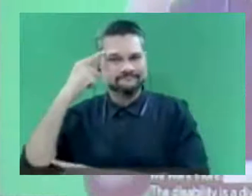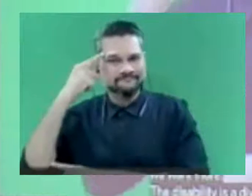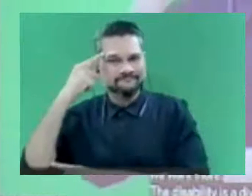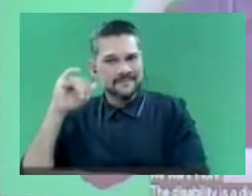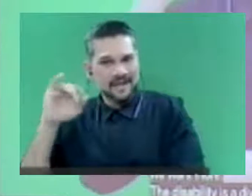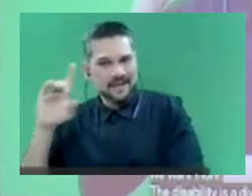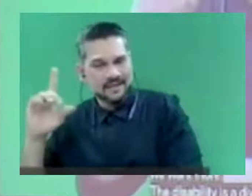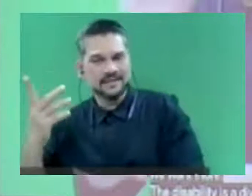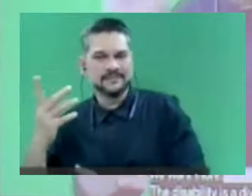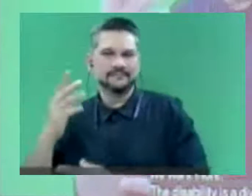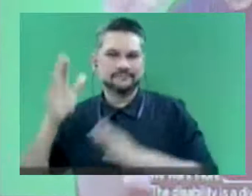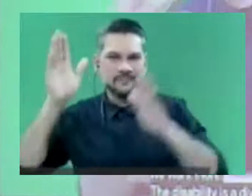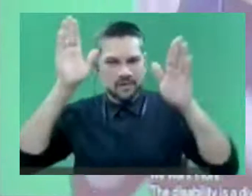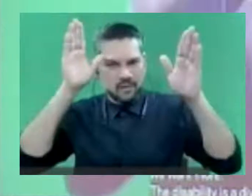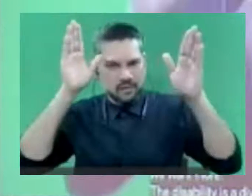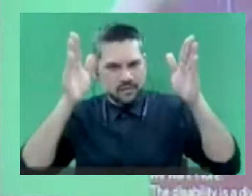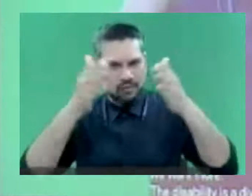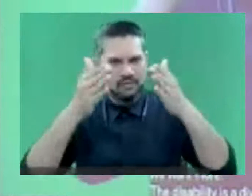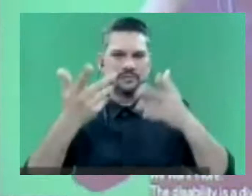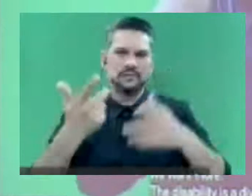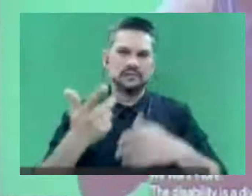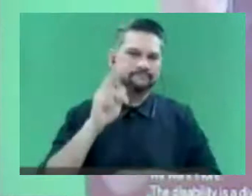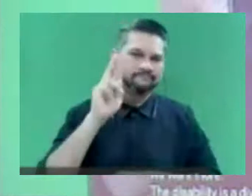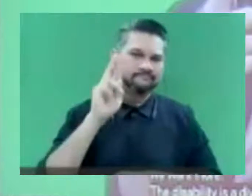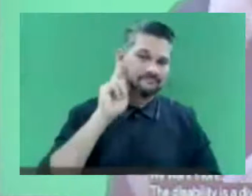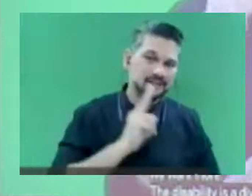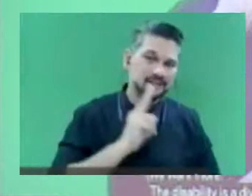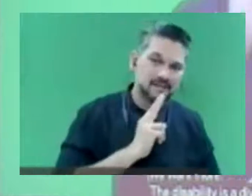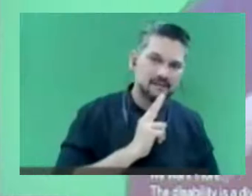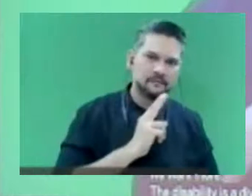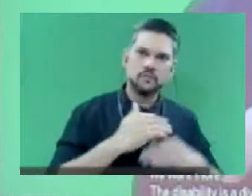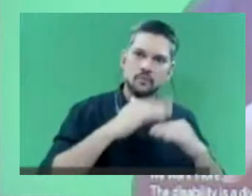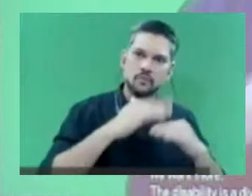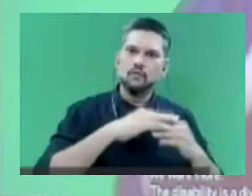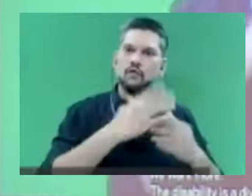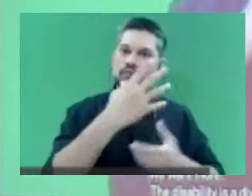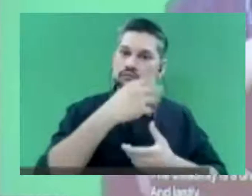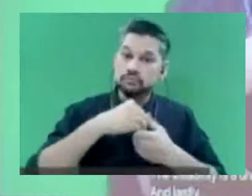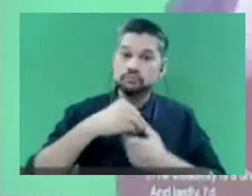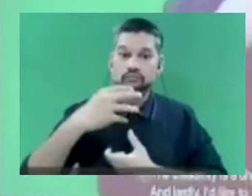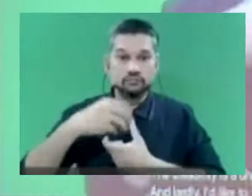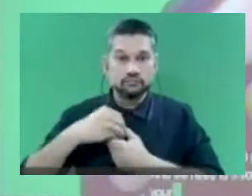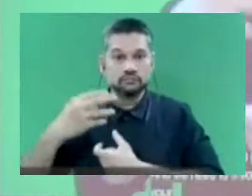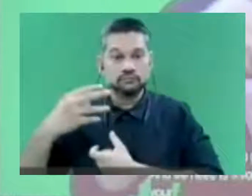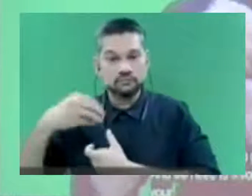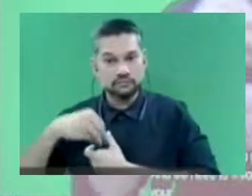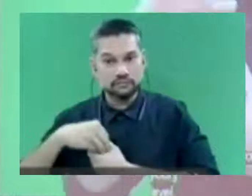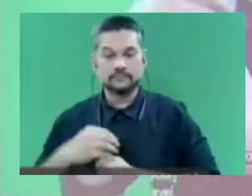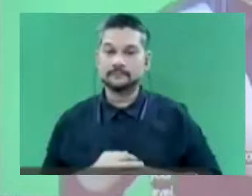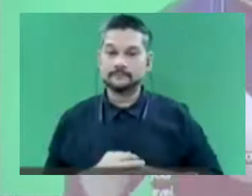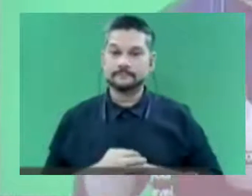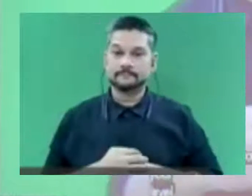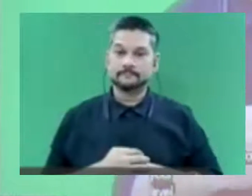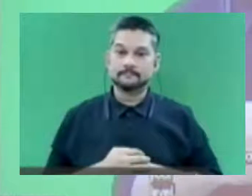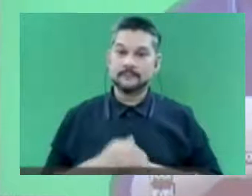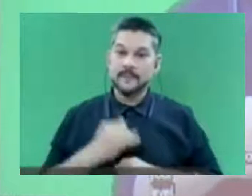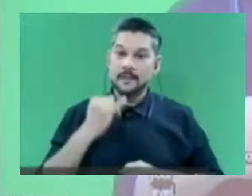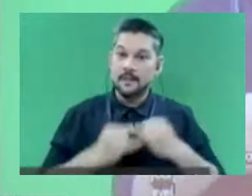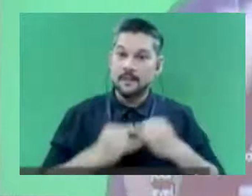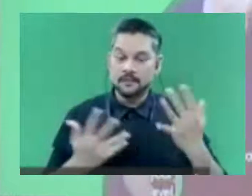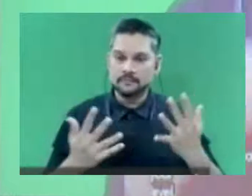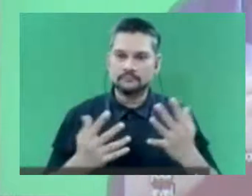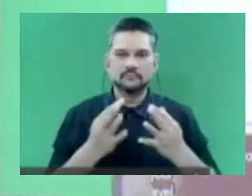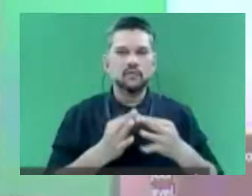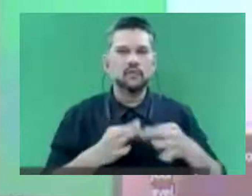autism, speech and hearing disability, etc. Lastly, I'd like to give importance, that is